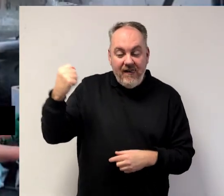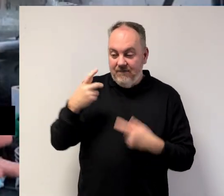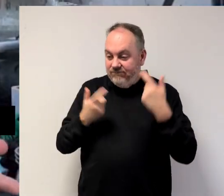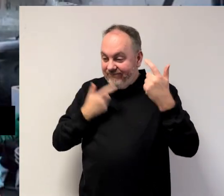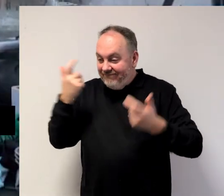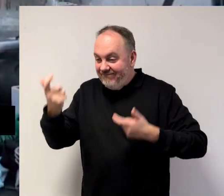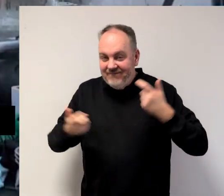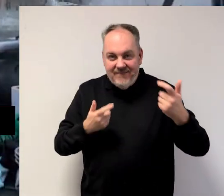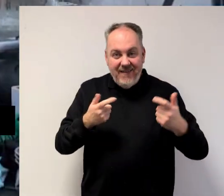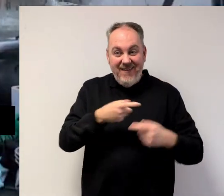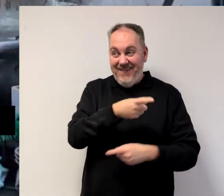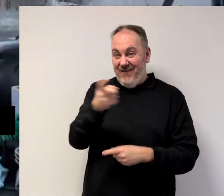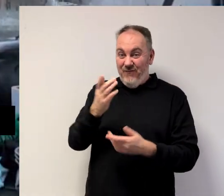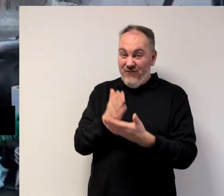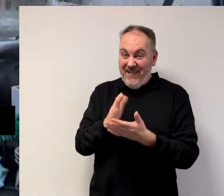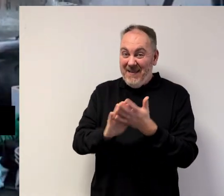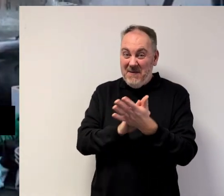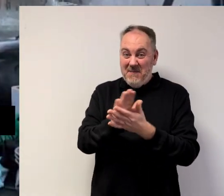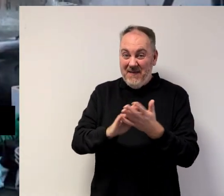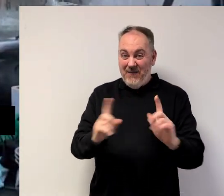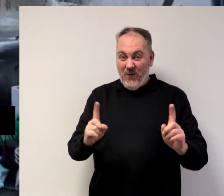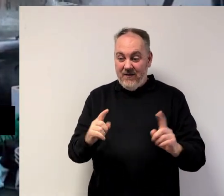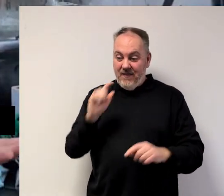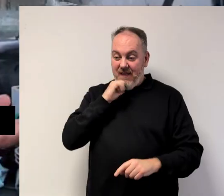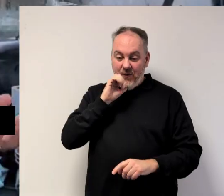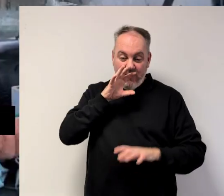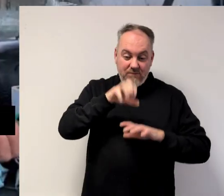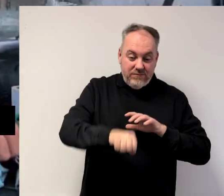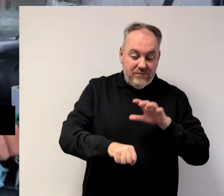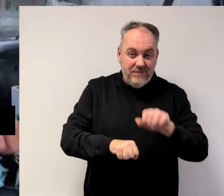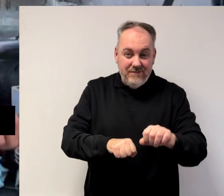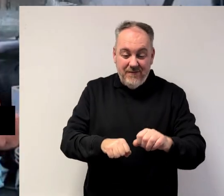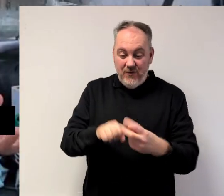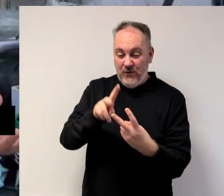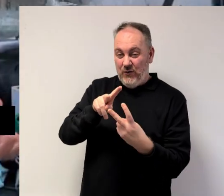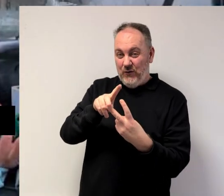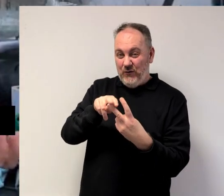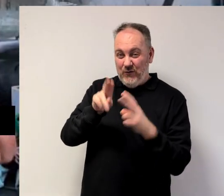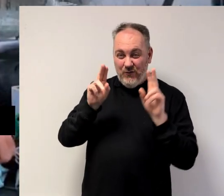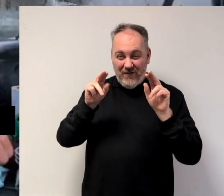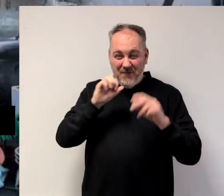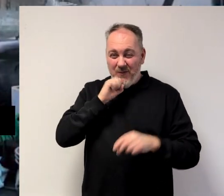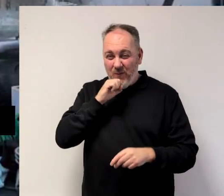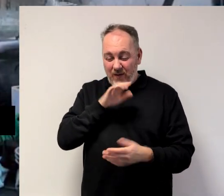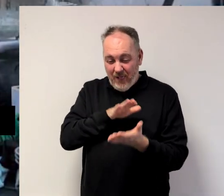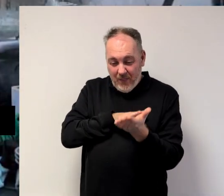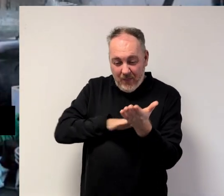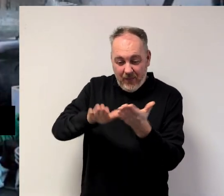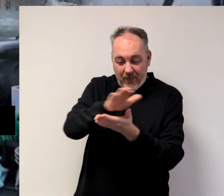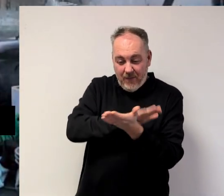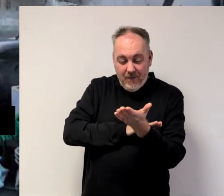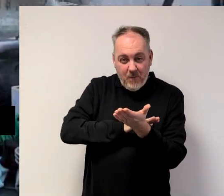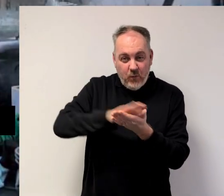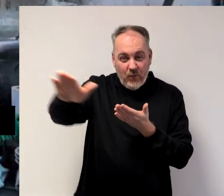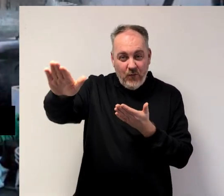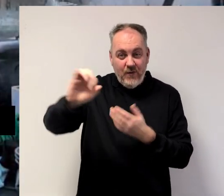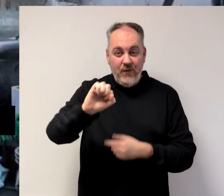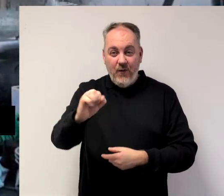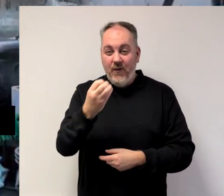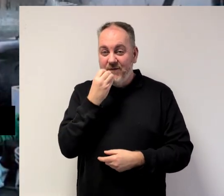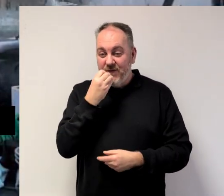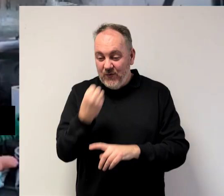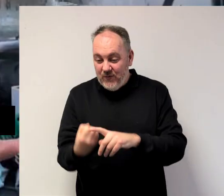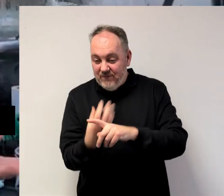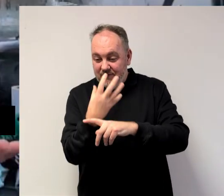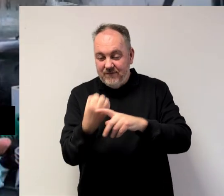wildlife, 2 rabbits can rampage through all your good work. Voles can